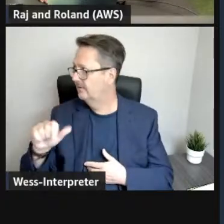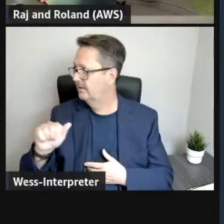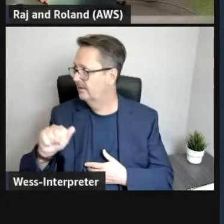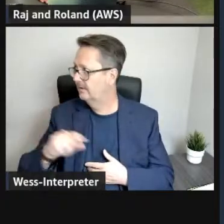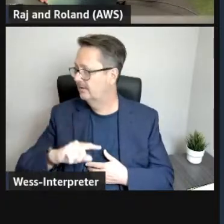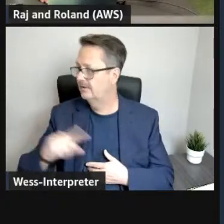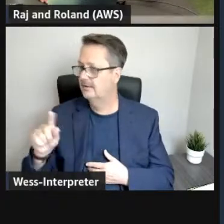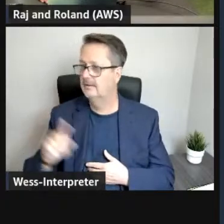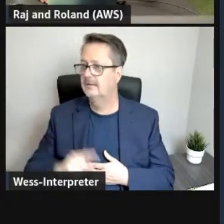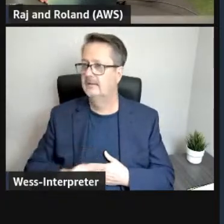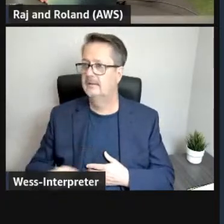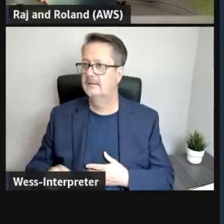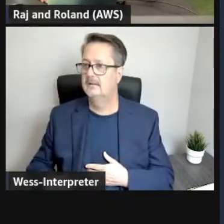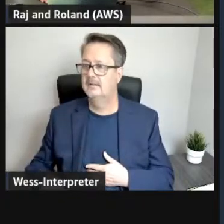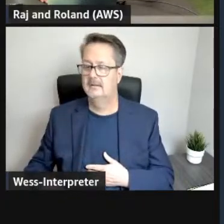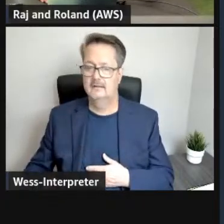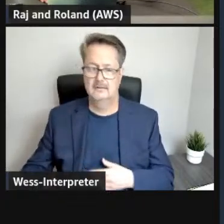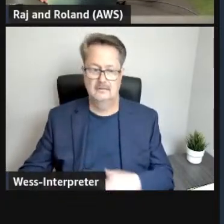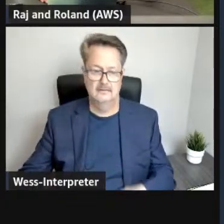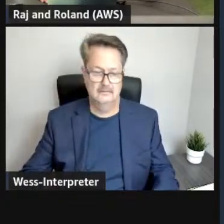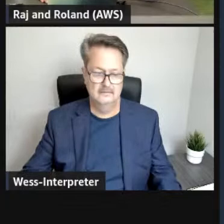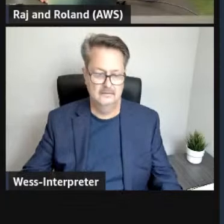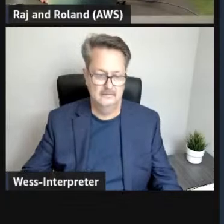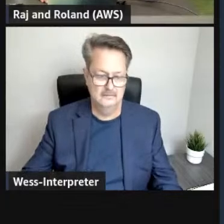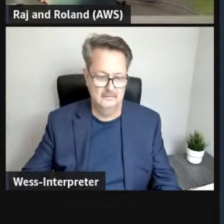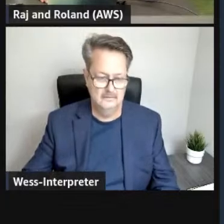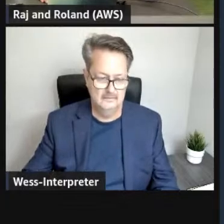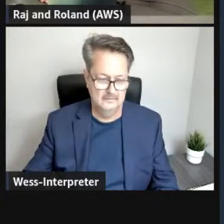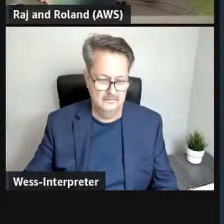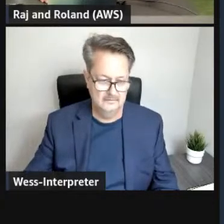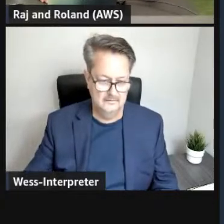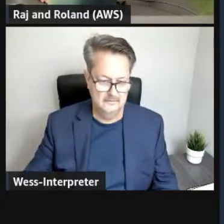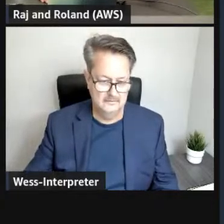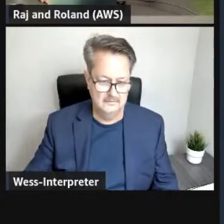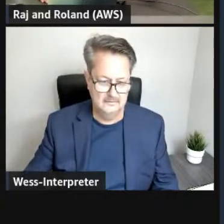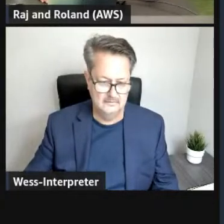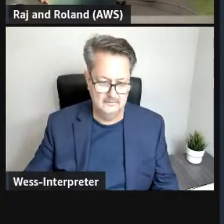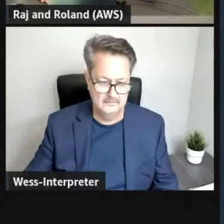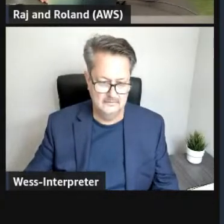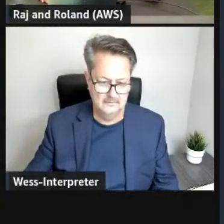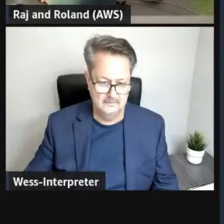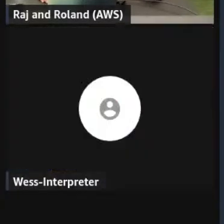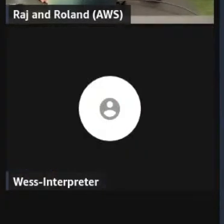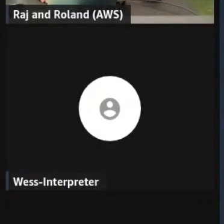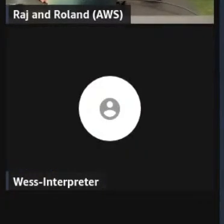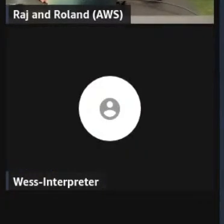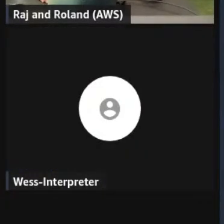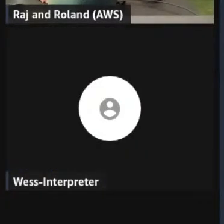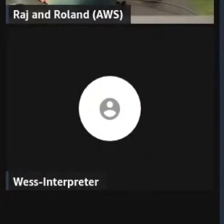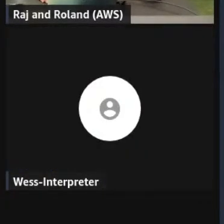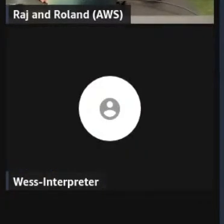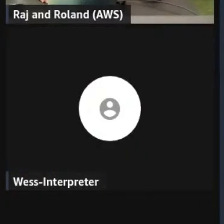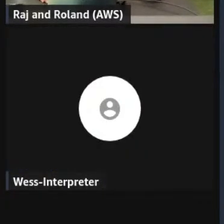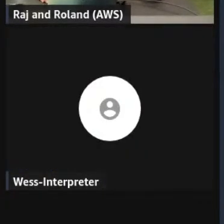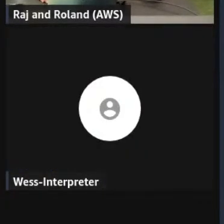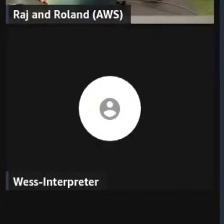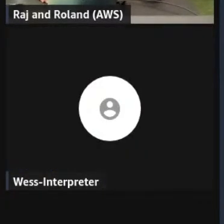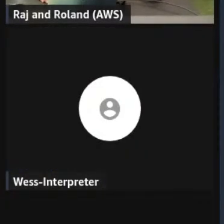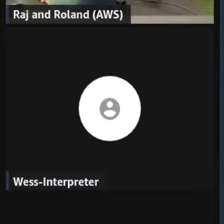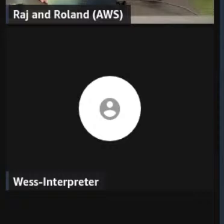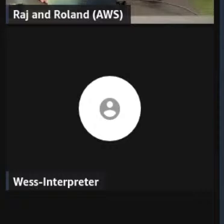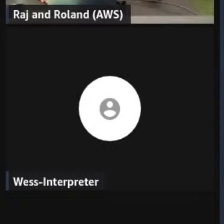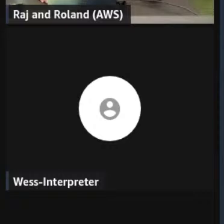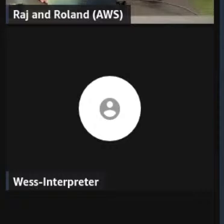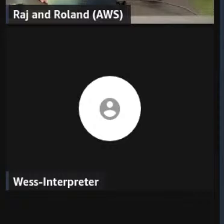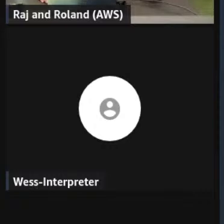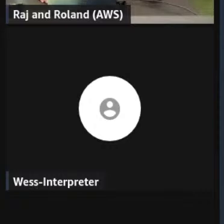this internal cross AZ cost. So how do you minimize those costs? For high pod to pod data transfer workloads, you can